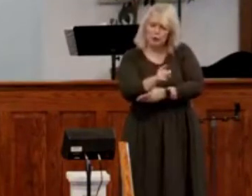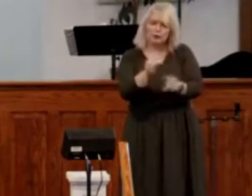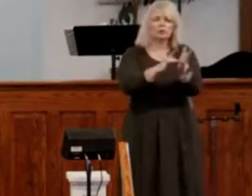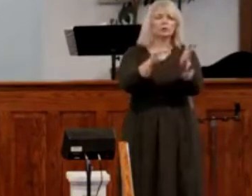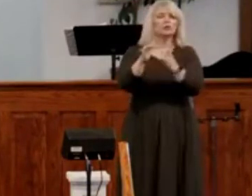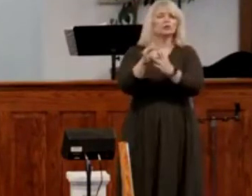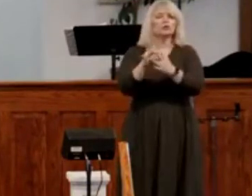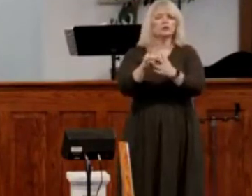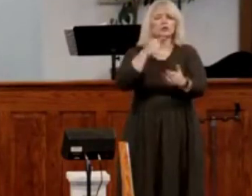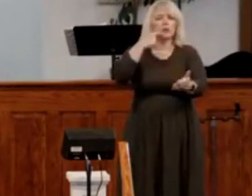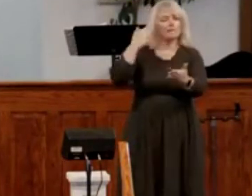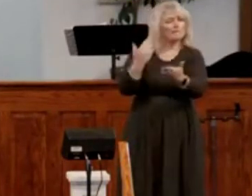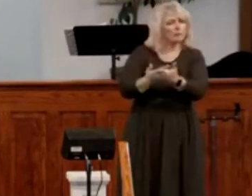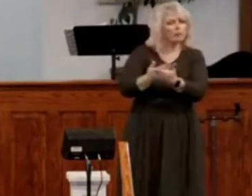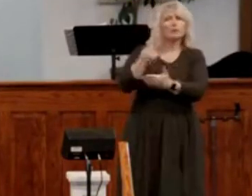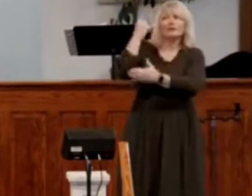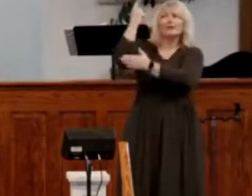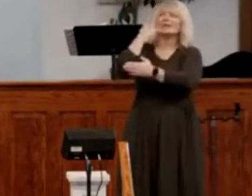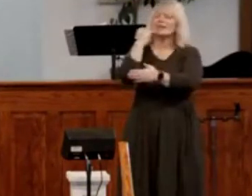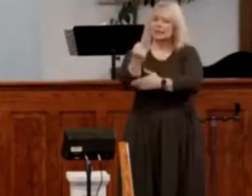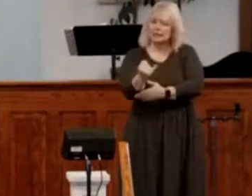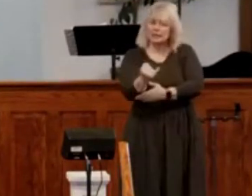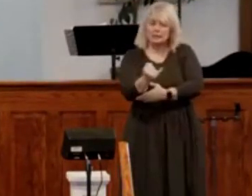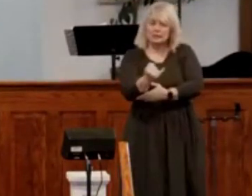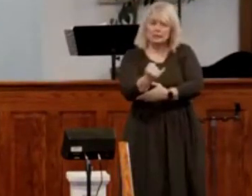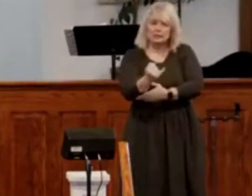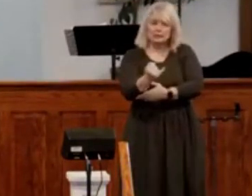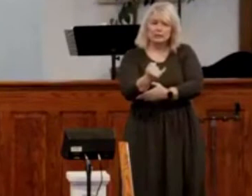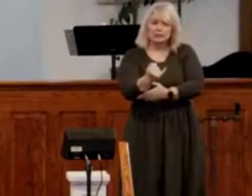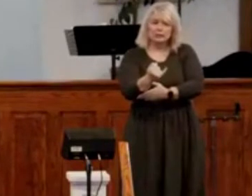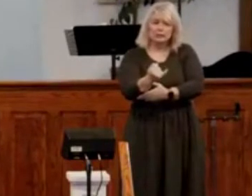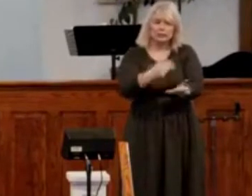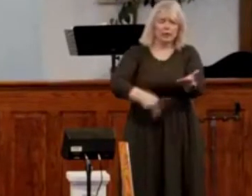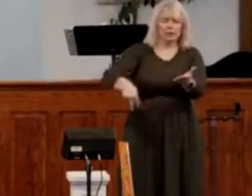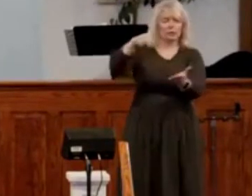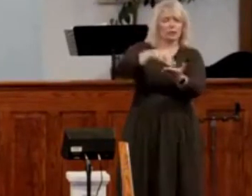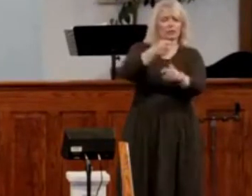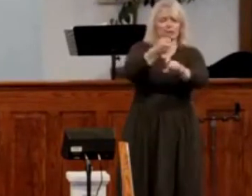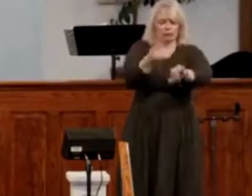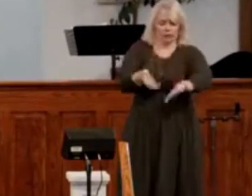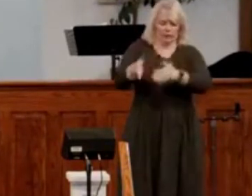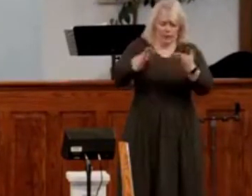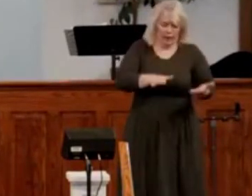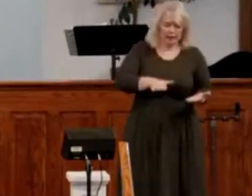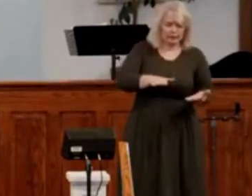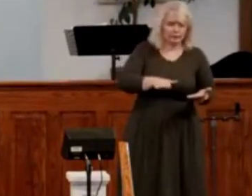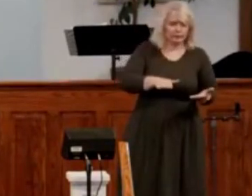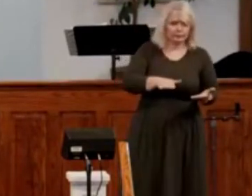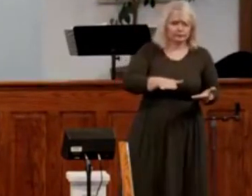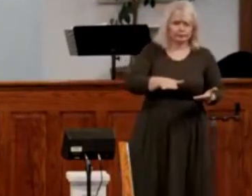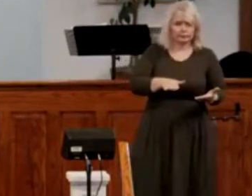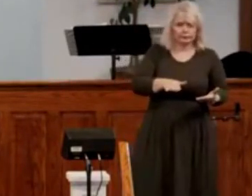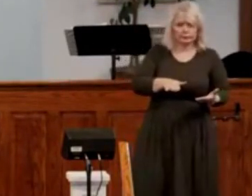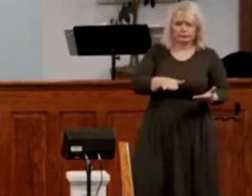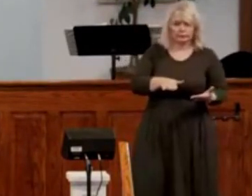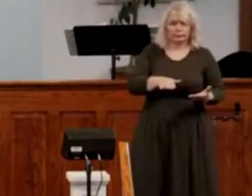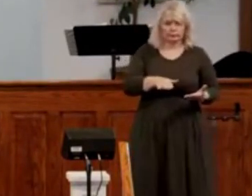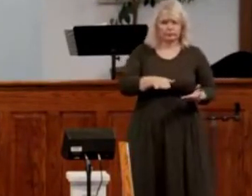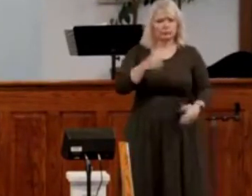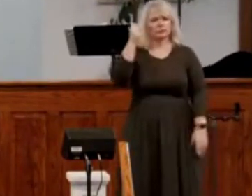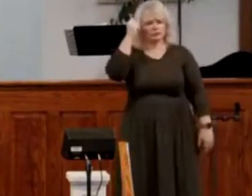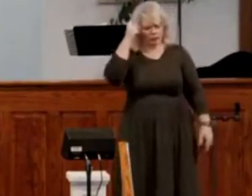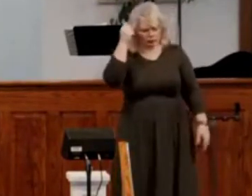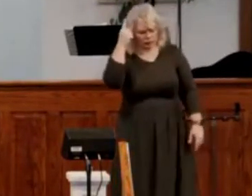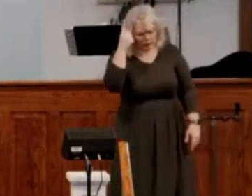he is who he says he is by raising again from the dead. So that makes pretty good sense